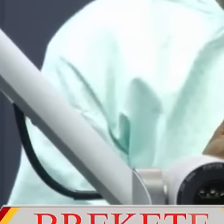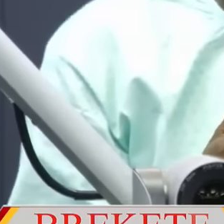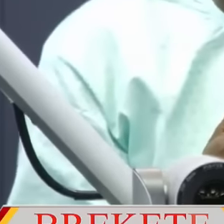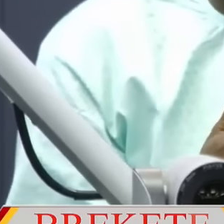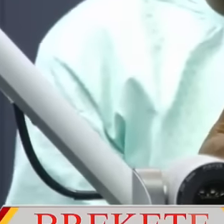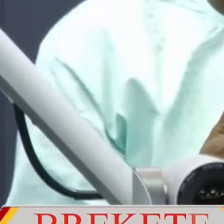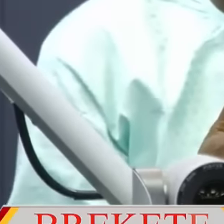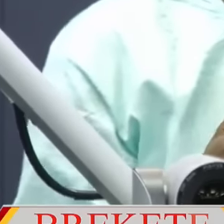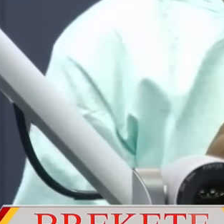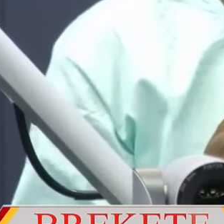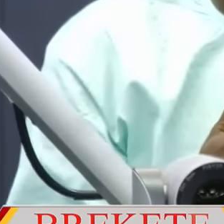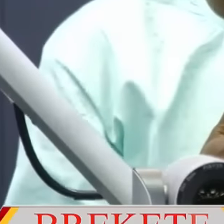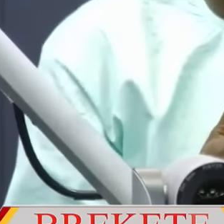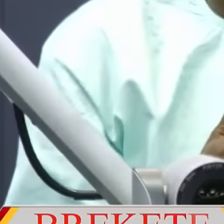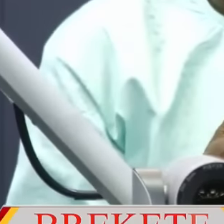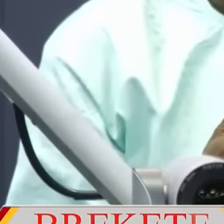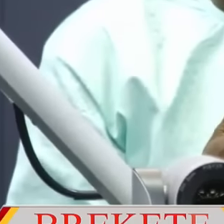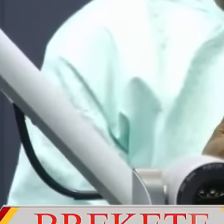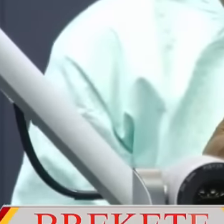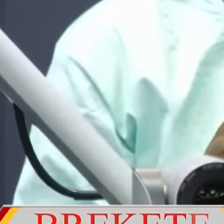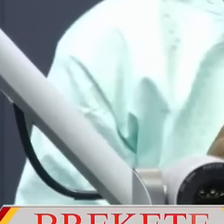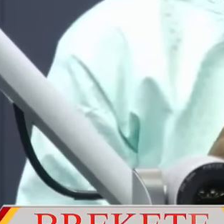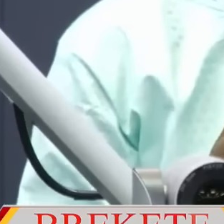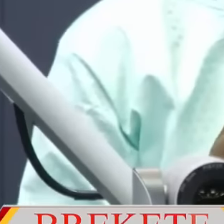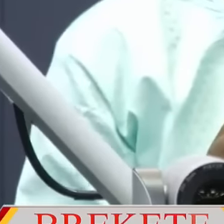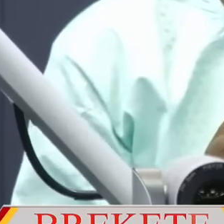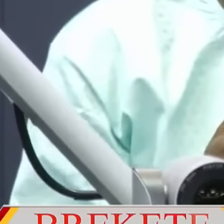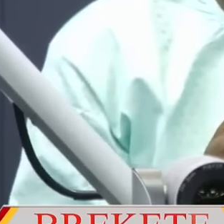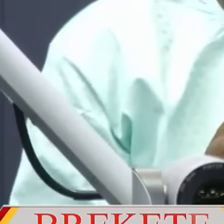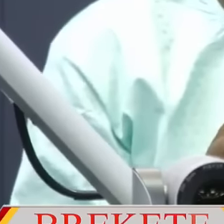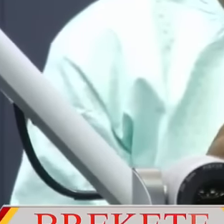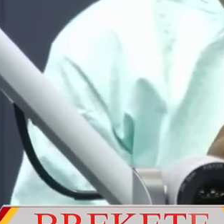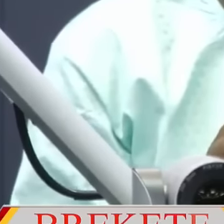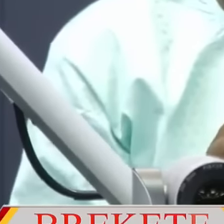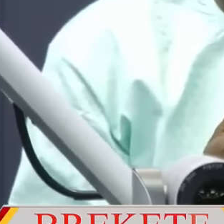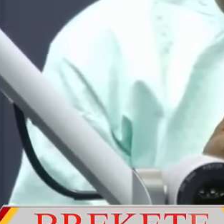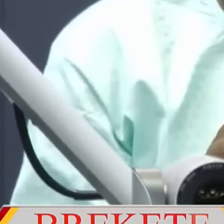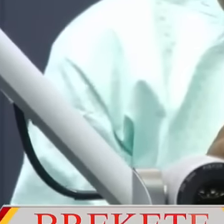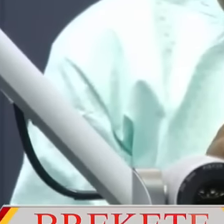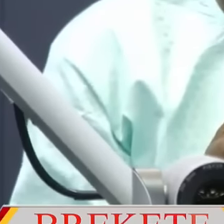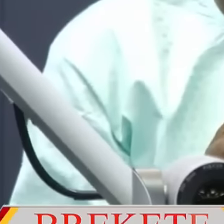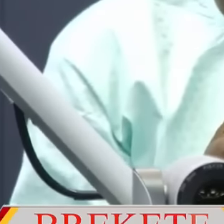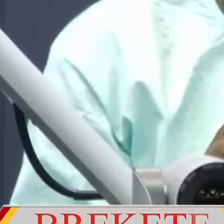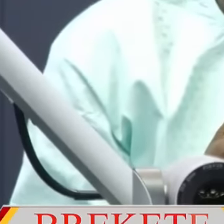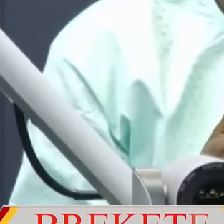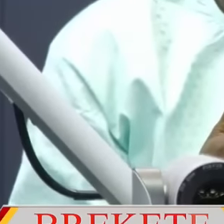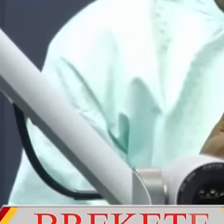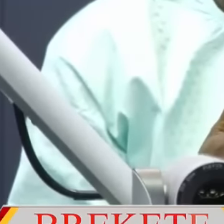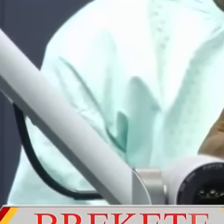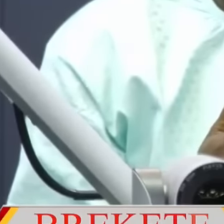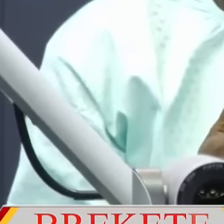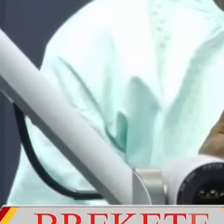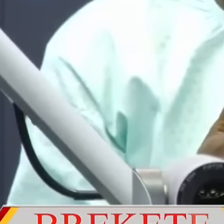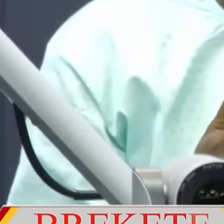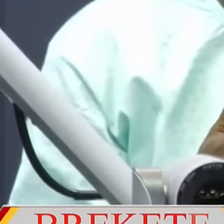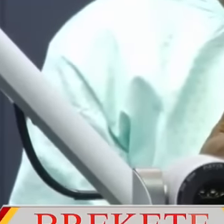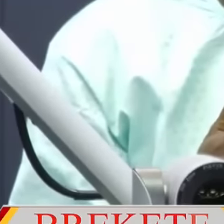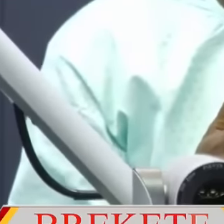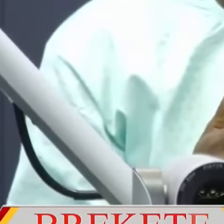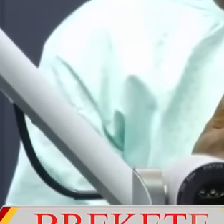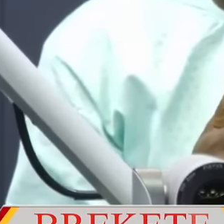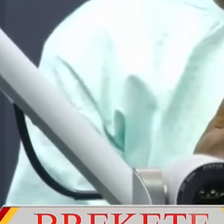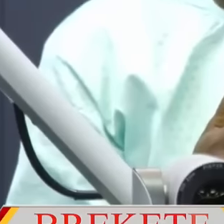ta kwashi dabbobin nan ta maida su zuru saboda an ji labarin mutanen nan tafe